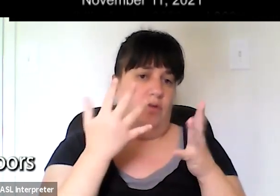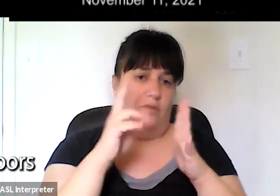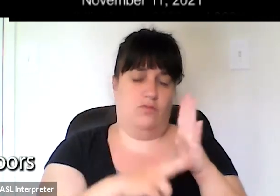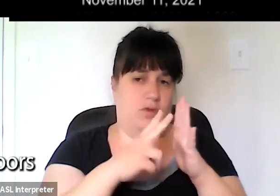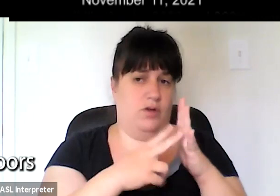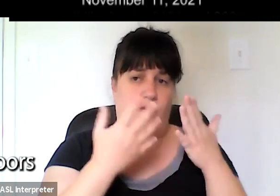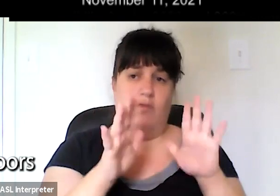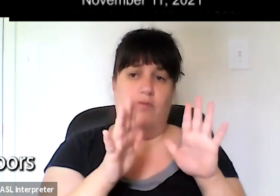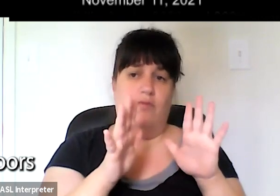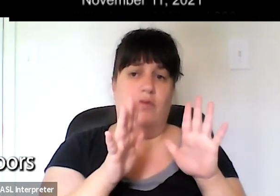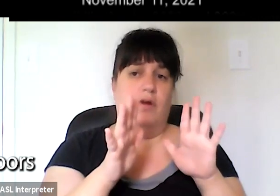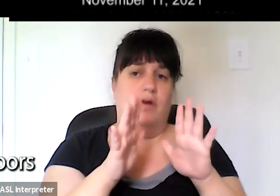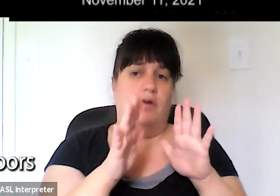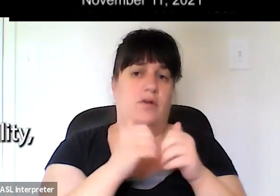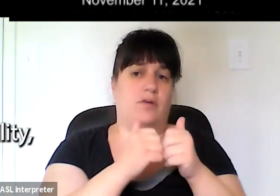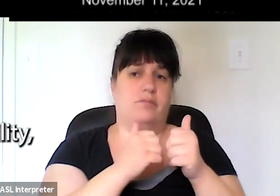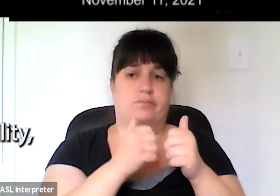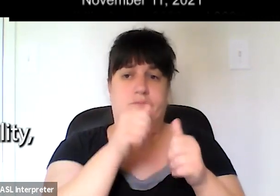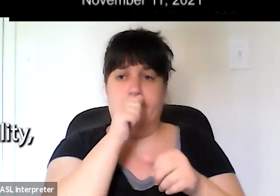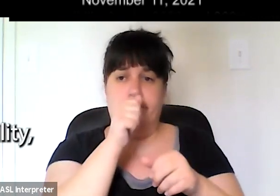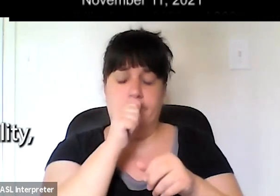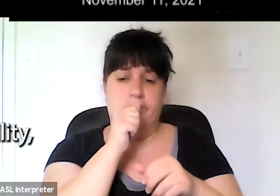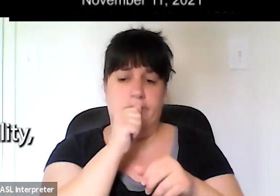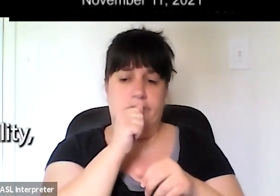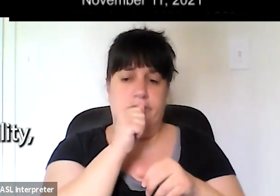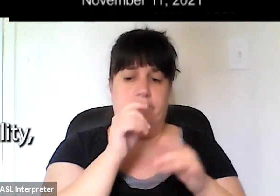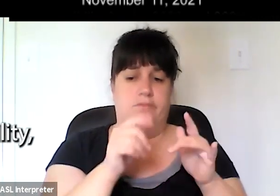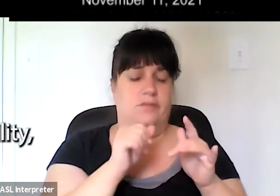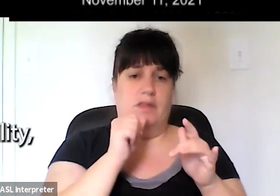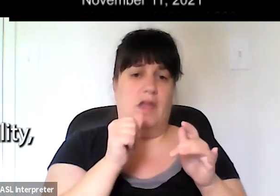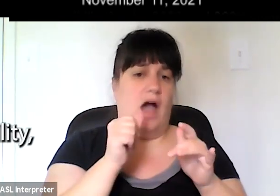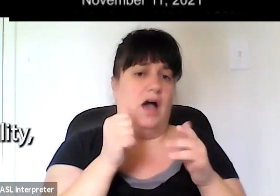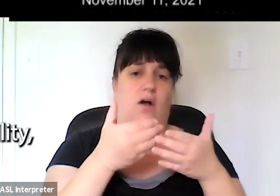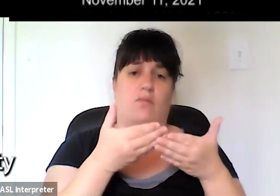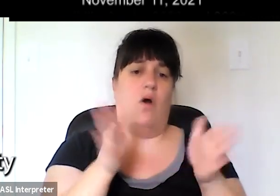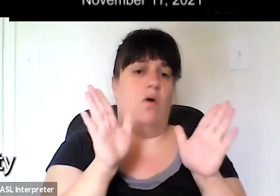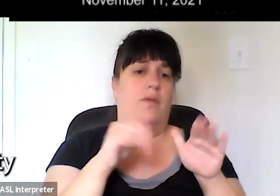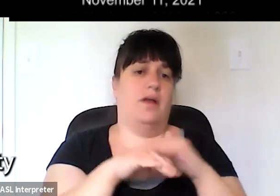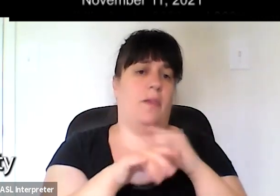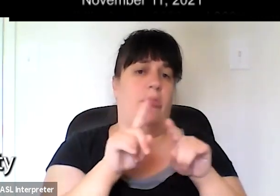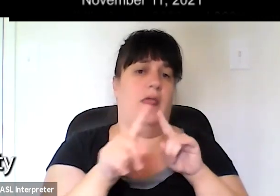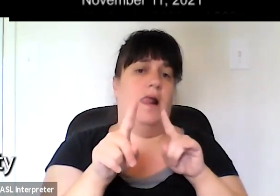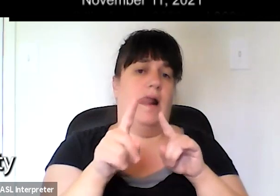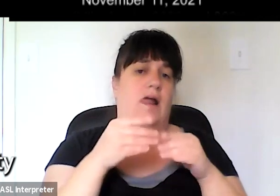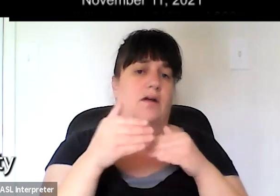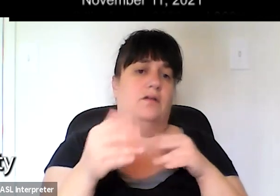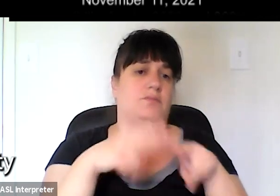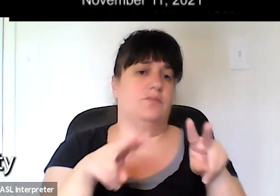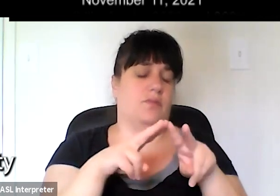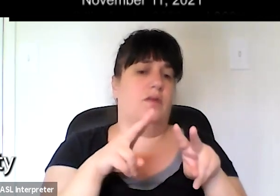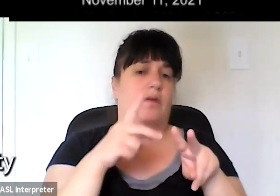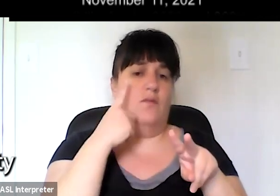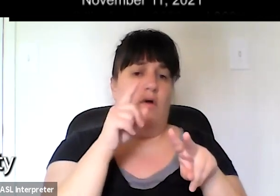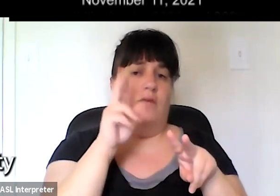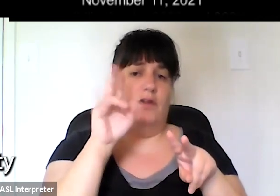already kind of behind closed doors, and there's a lack of open accessibility, but there's a further barrier for visually impaired students